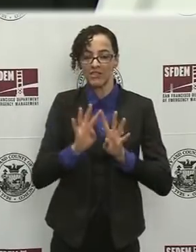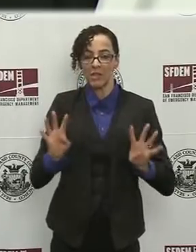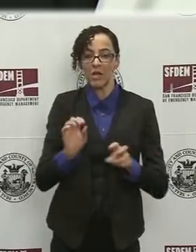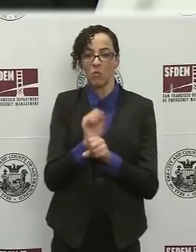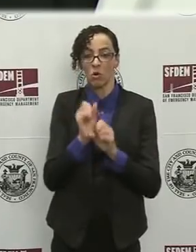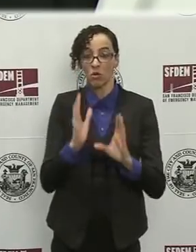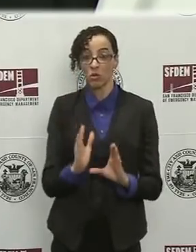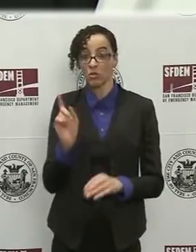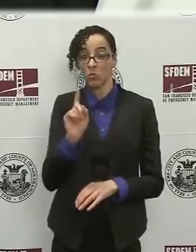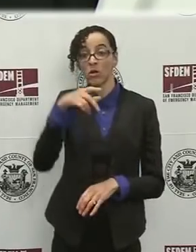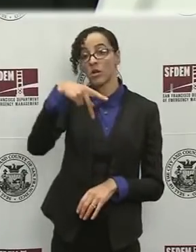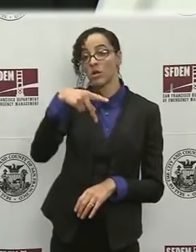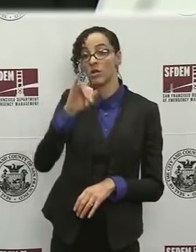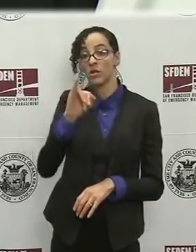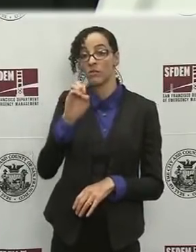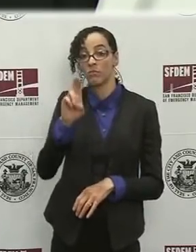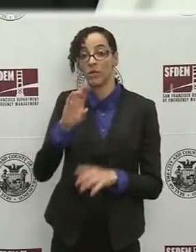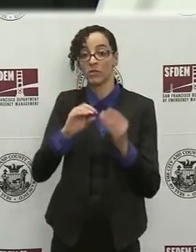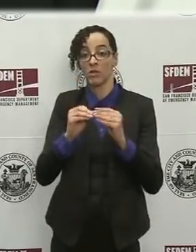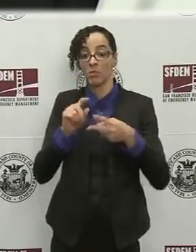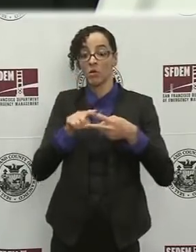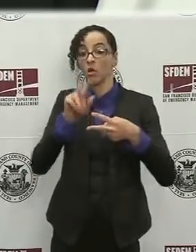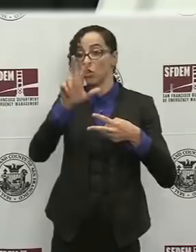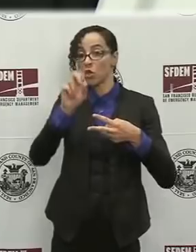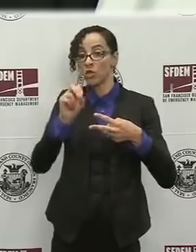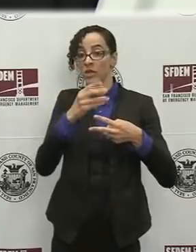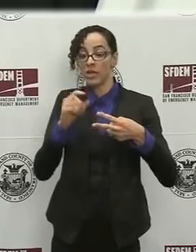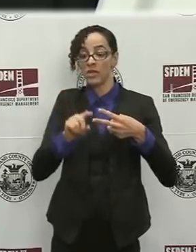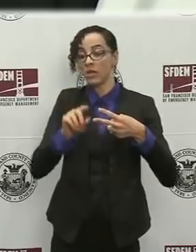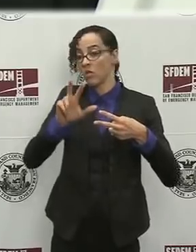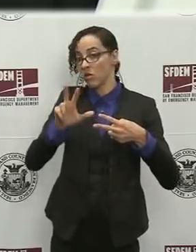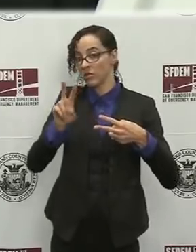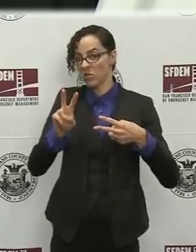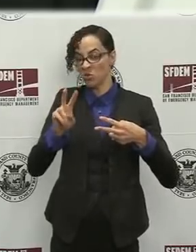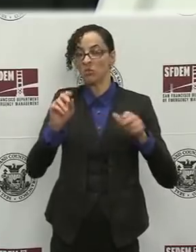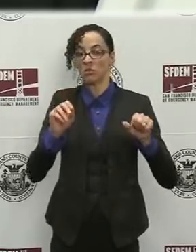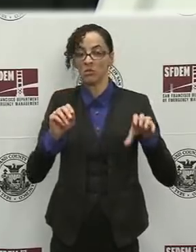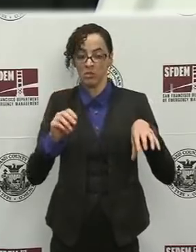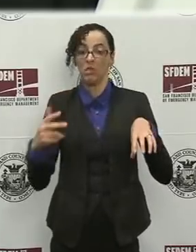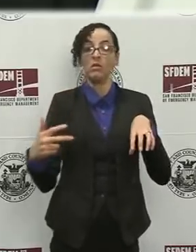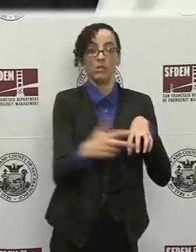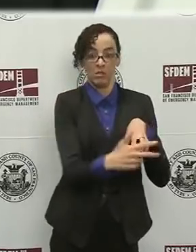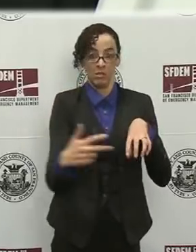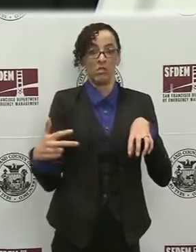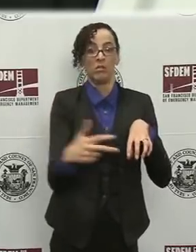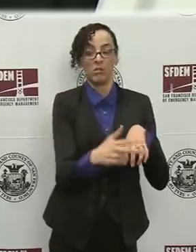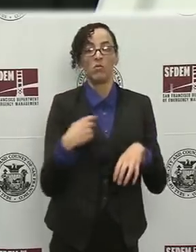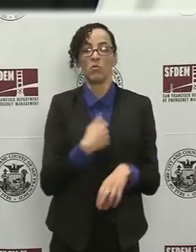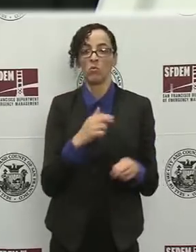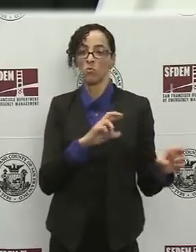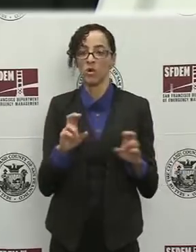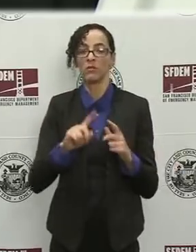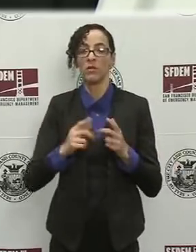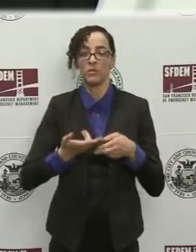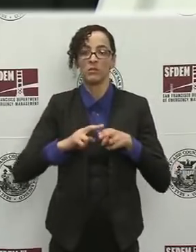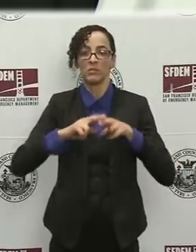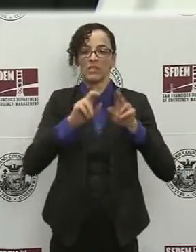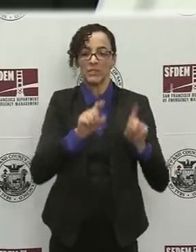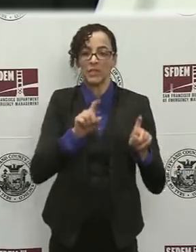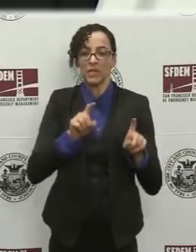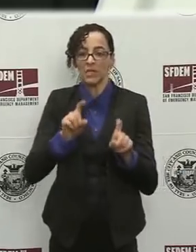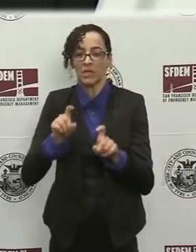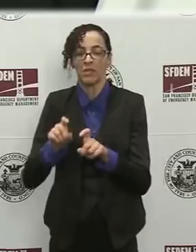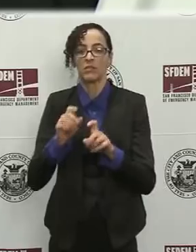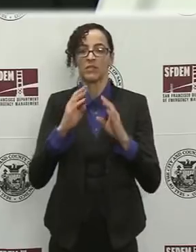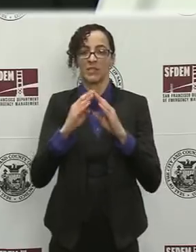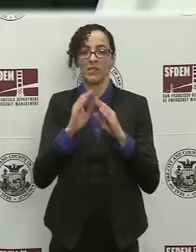32. And we will be able to ramp up to test hundreds of city workers each and every day. And I